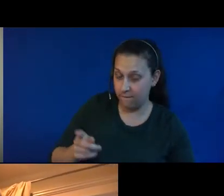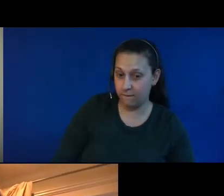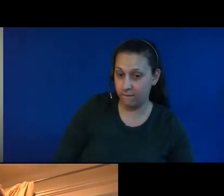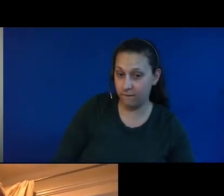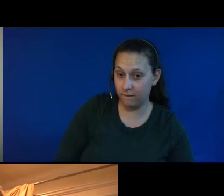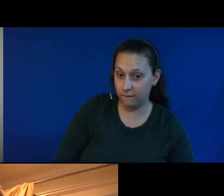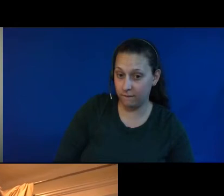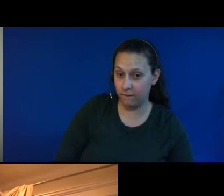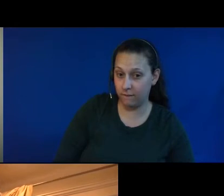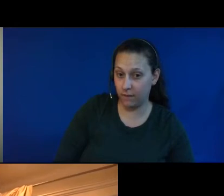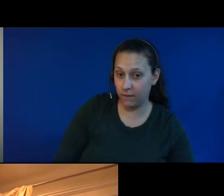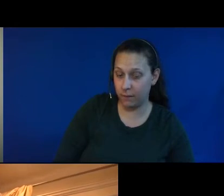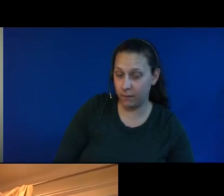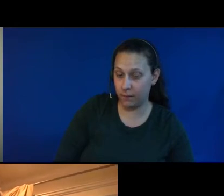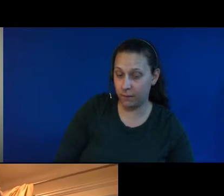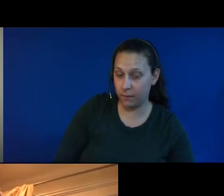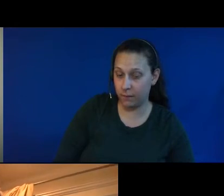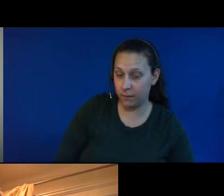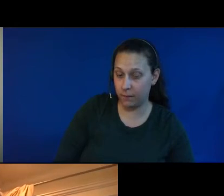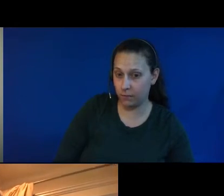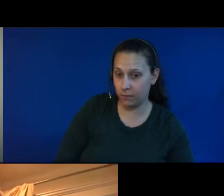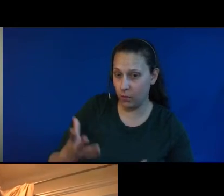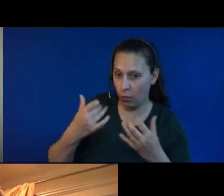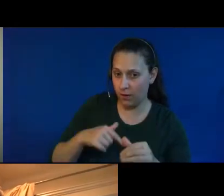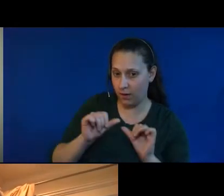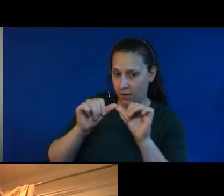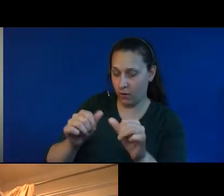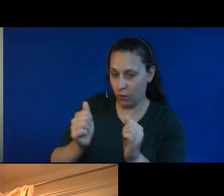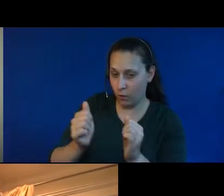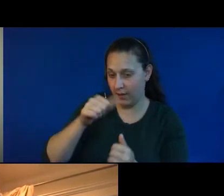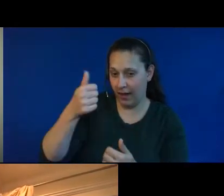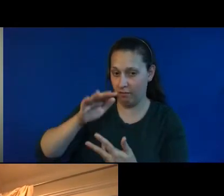Or did you want us to continue with the pitches?